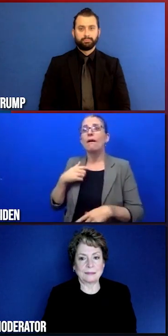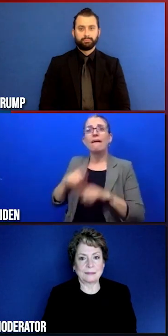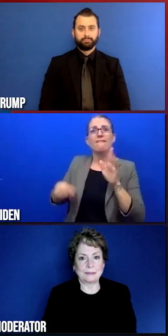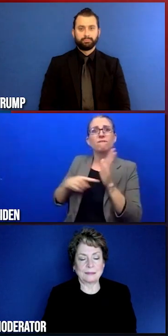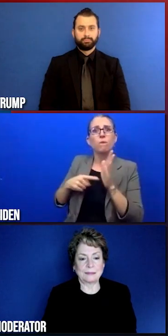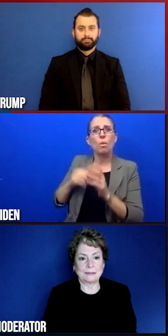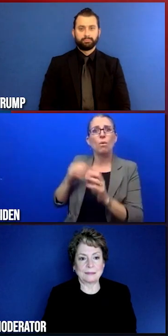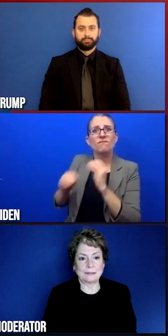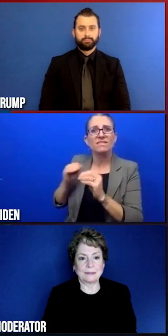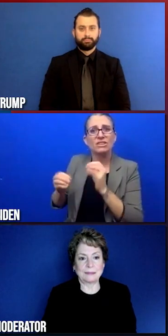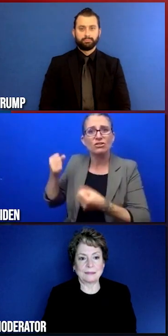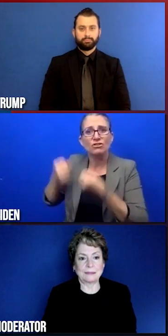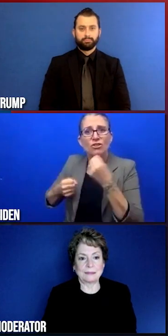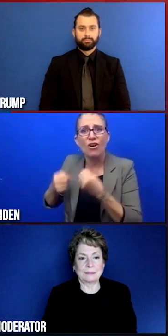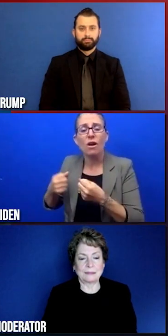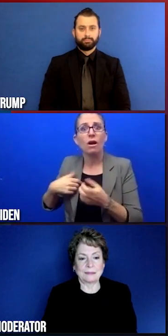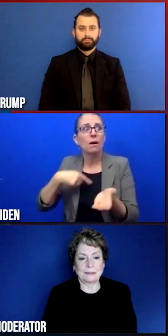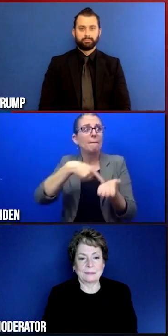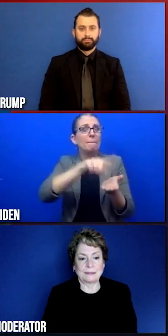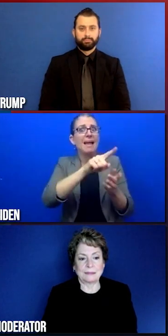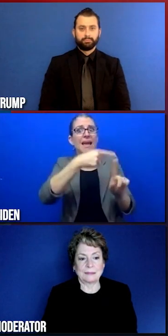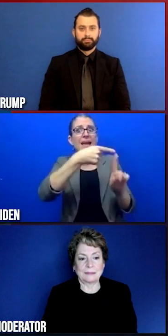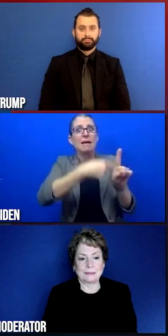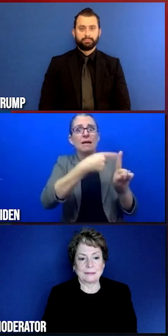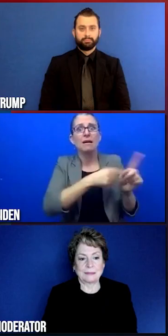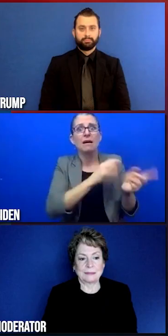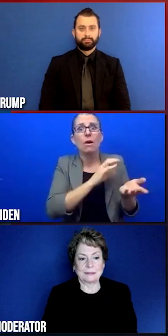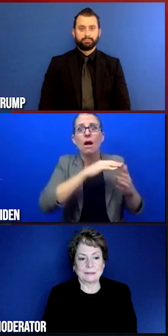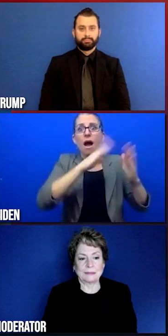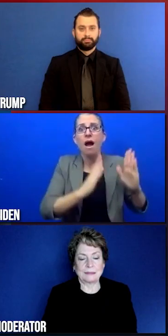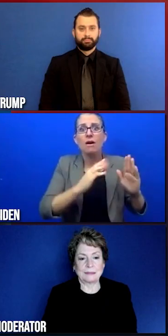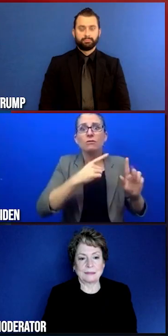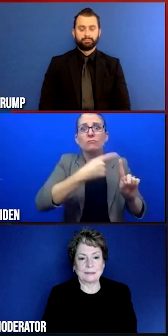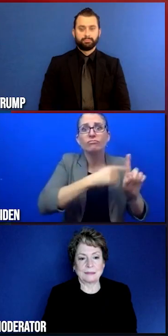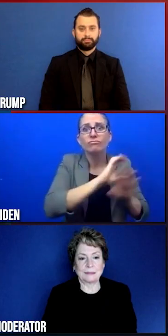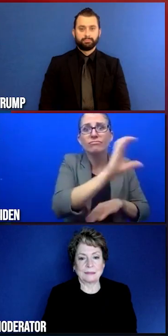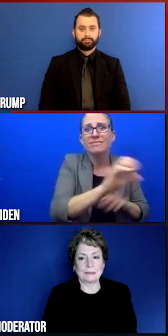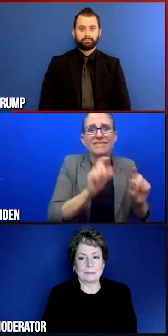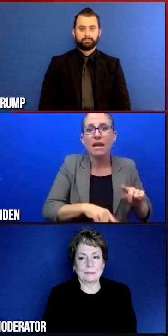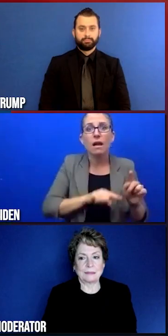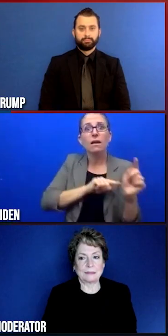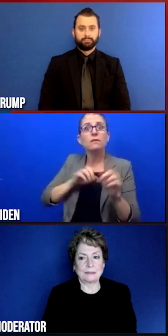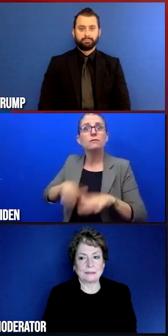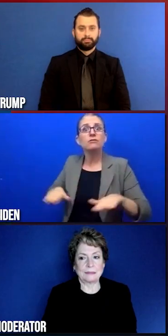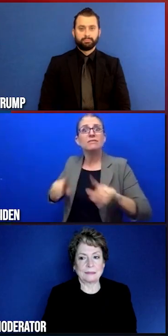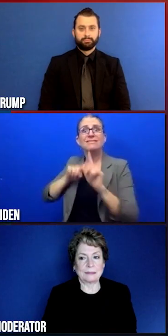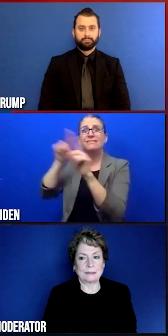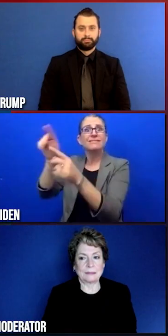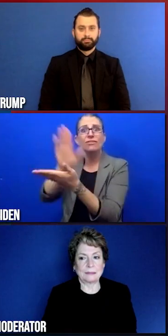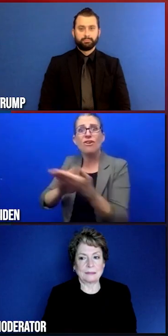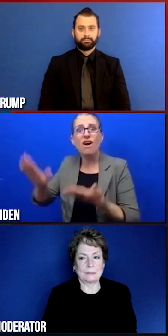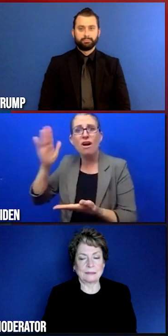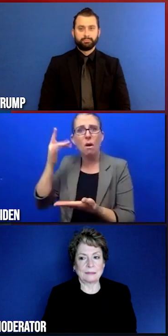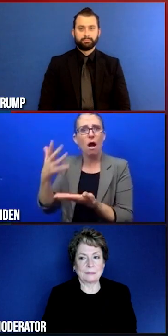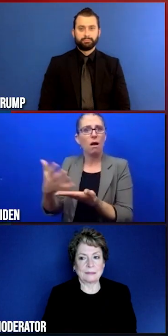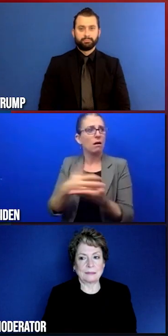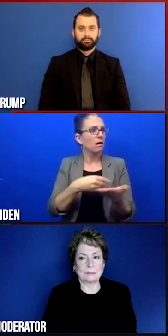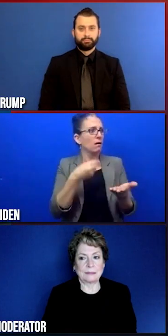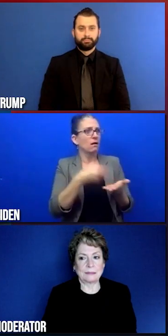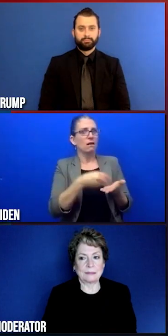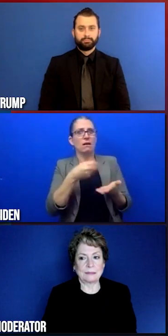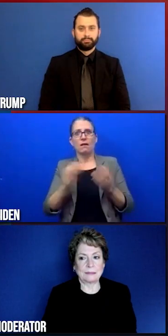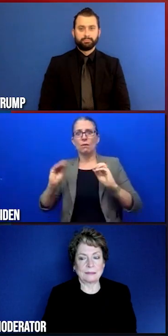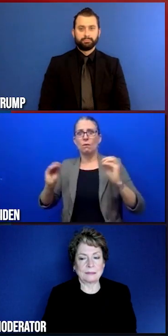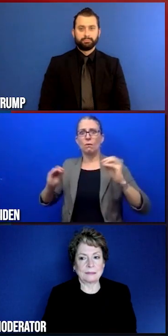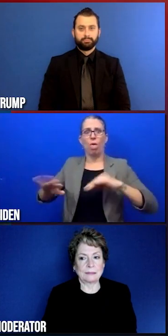to community college? They're the decisions you're making in the middle-class families like I grew up in Scranton and Claymont. They're in